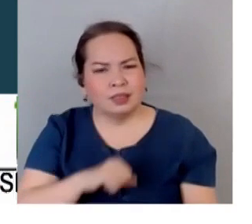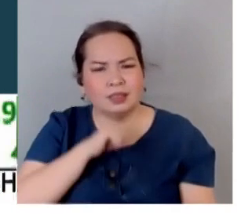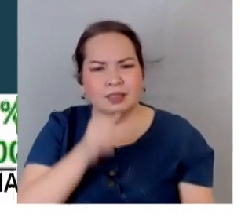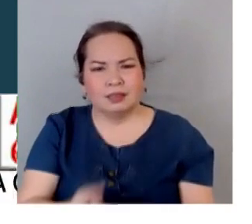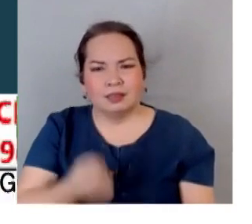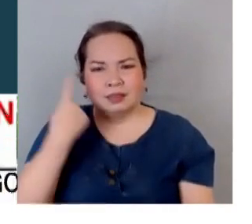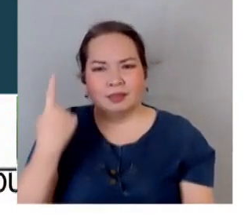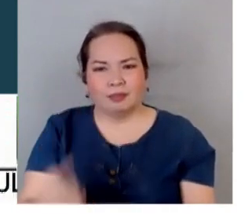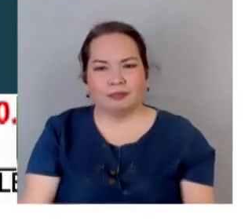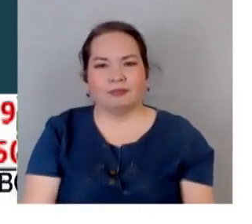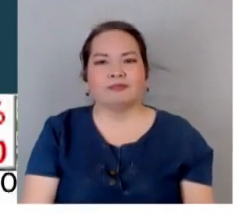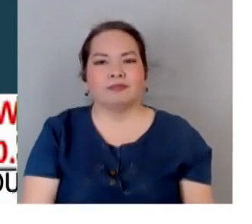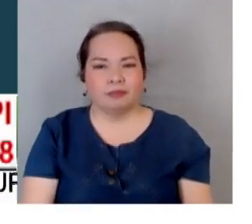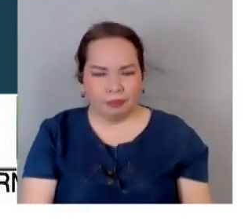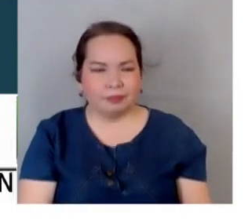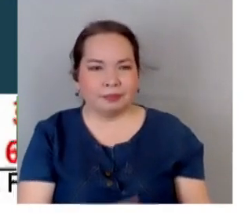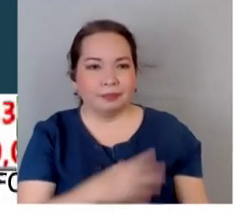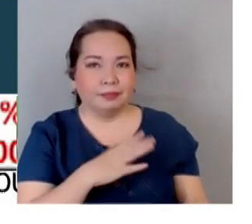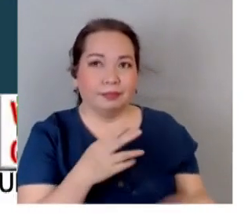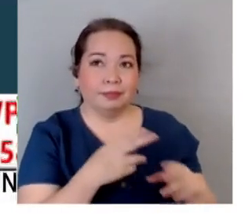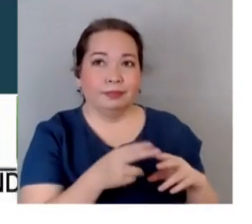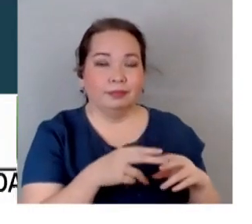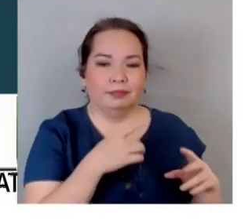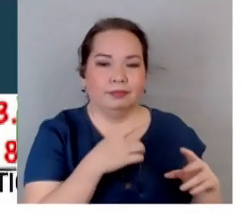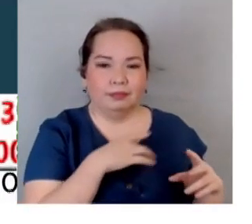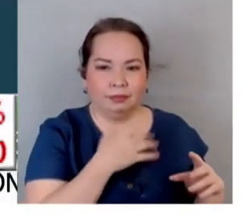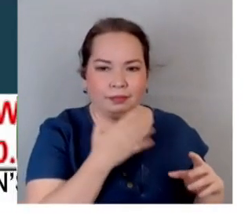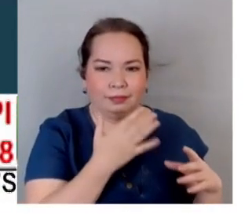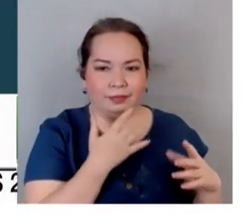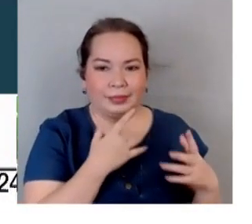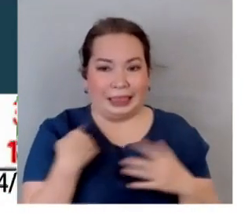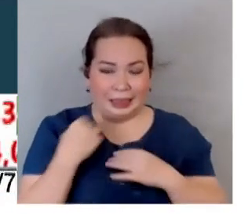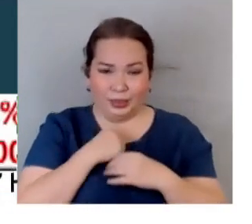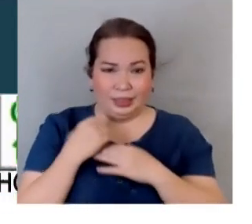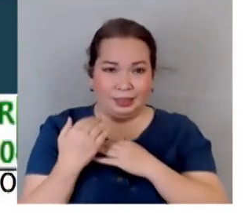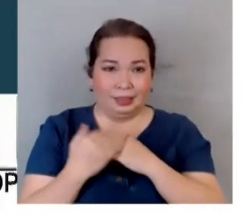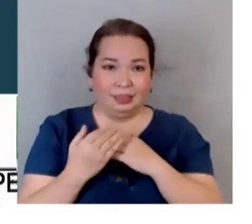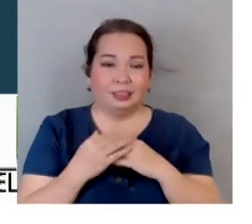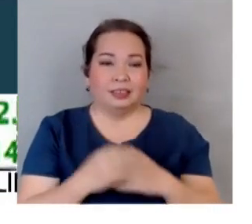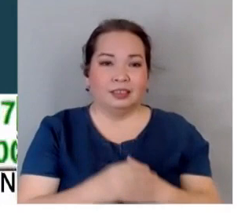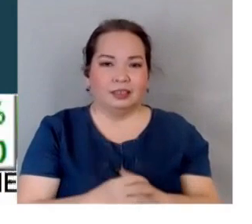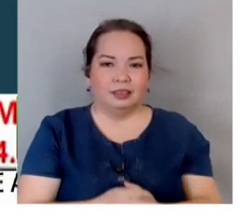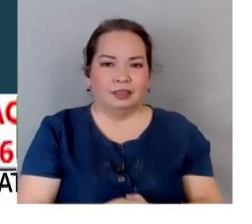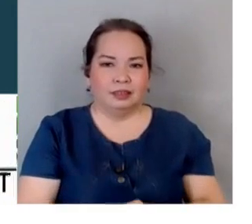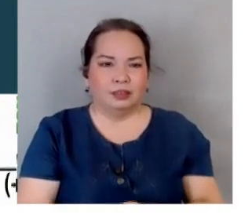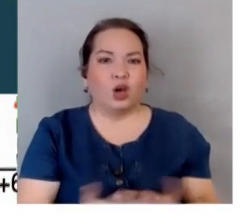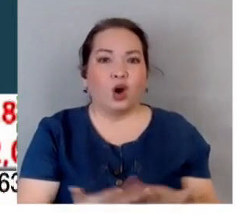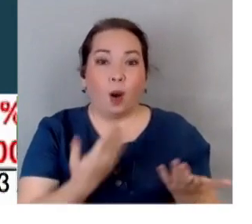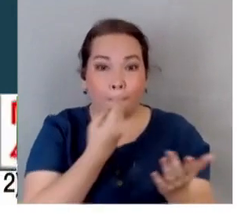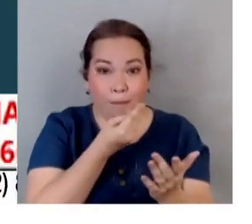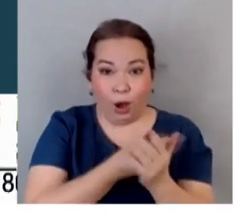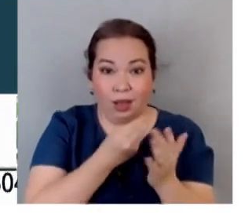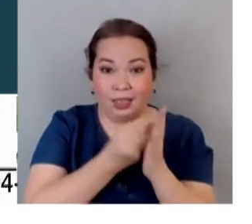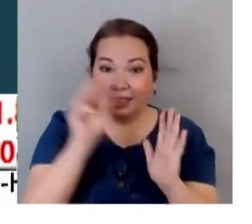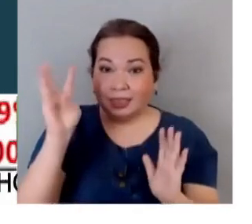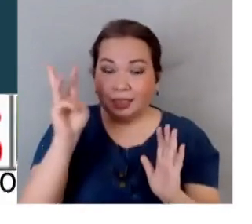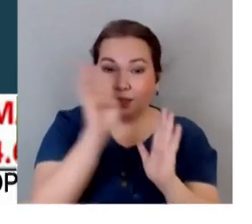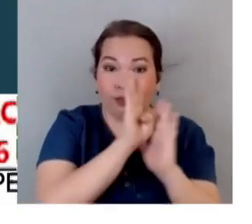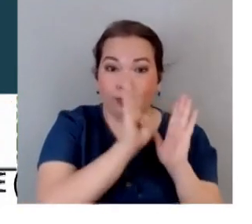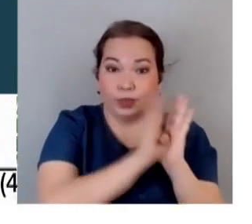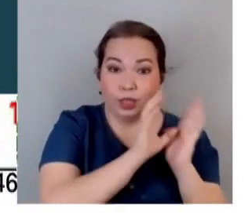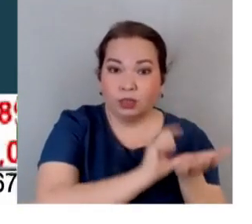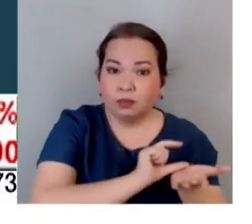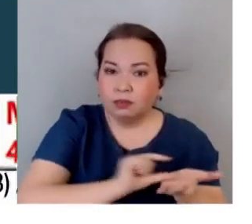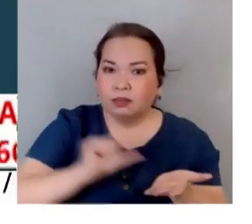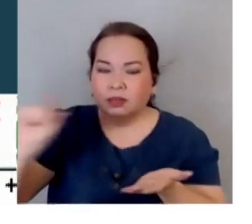that very quickly, Congressman, because you're telling me to wrap up. Reallocate to what? well, Where do you want to see the money go?